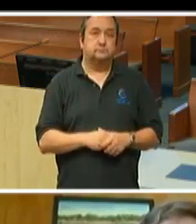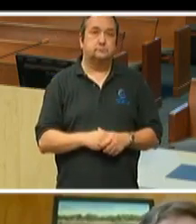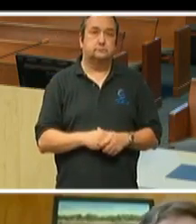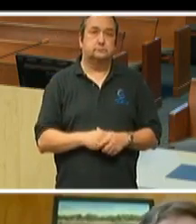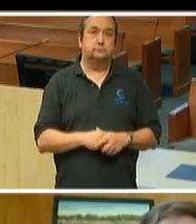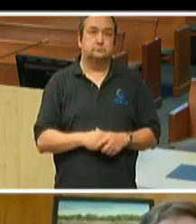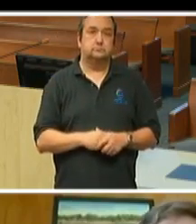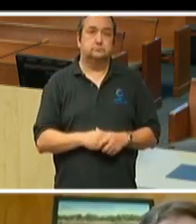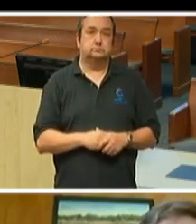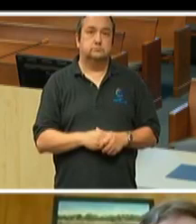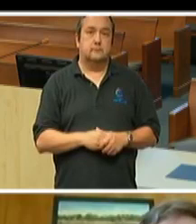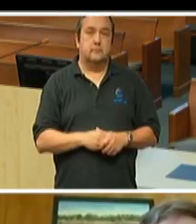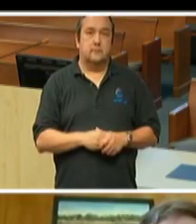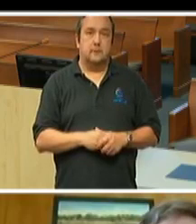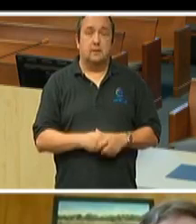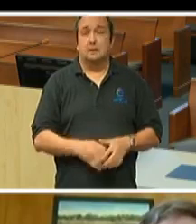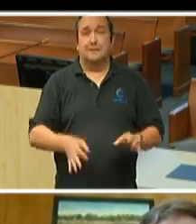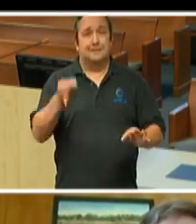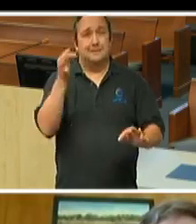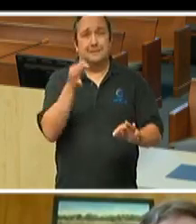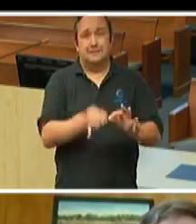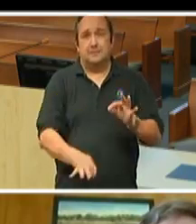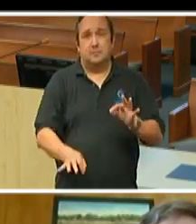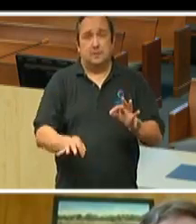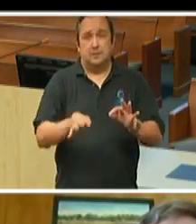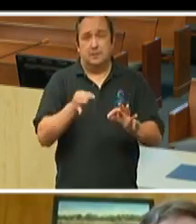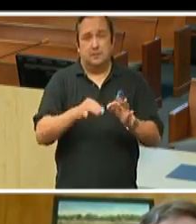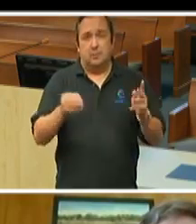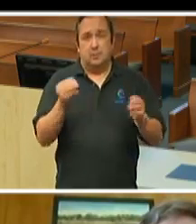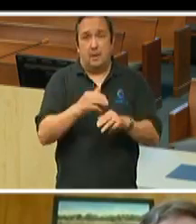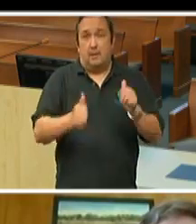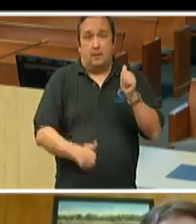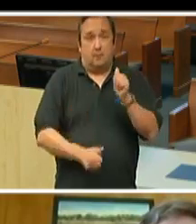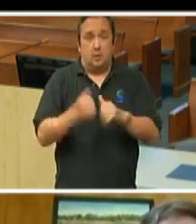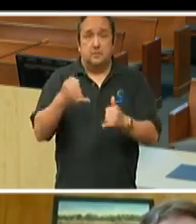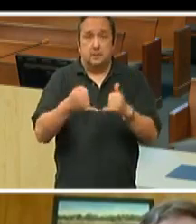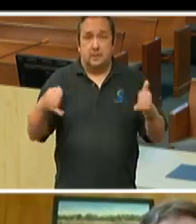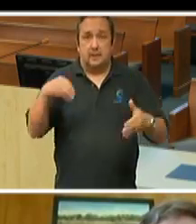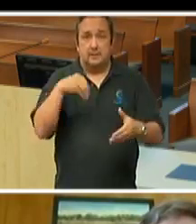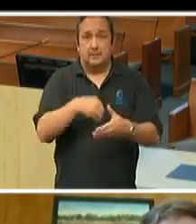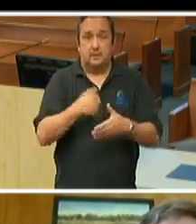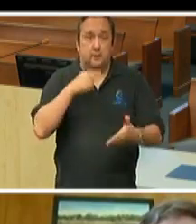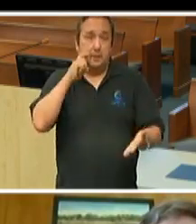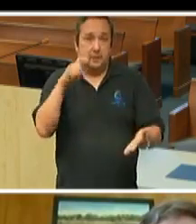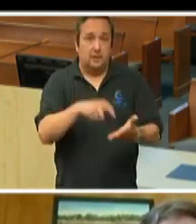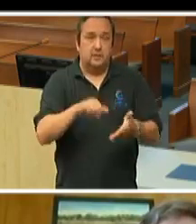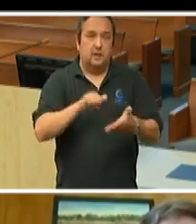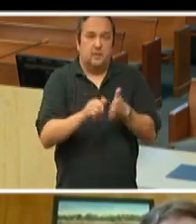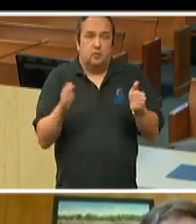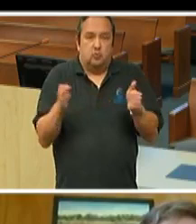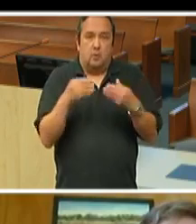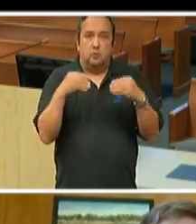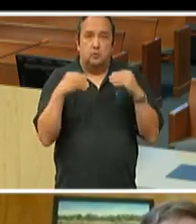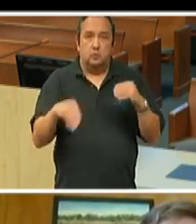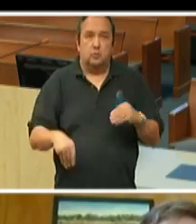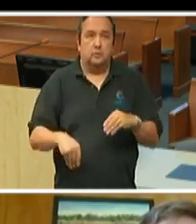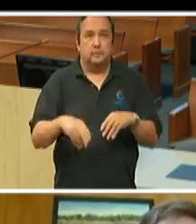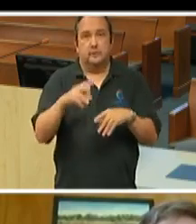Doing some simple math, most of the lines are in the, in this, at least that I've recognized, are in the smaller stores like